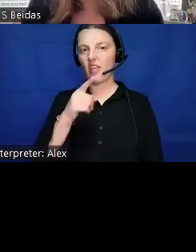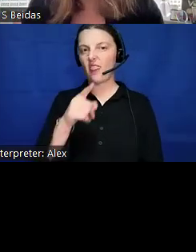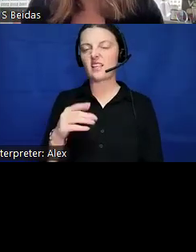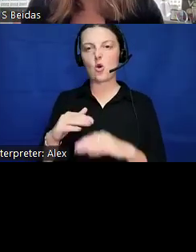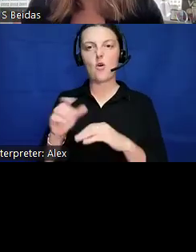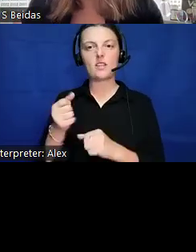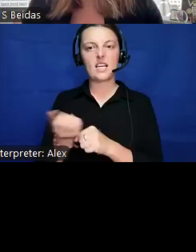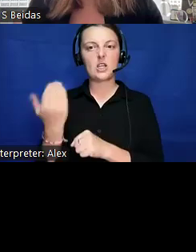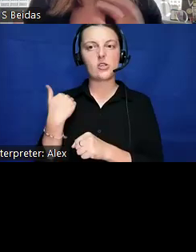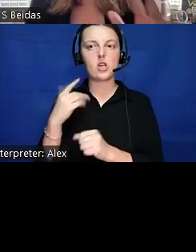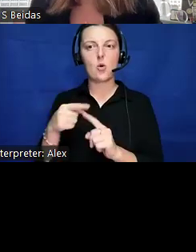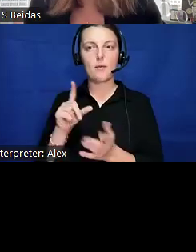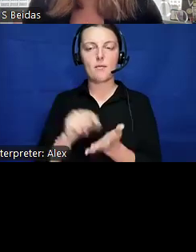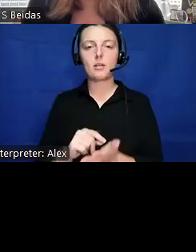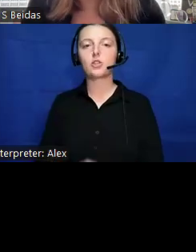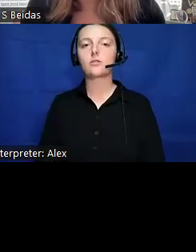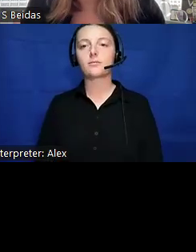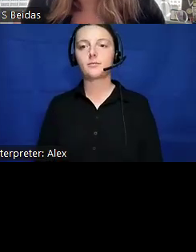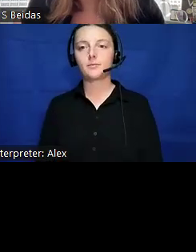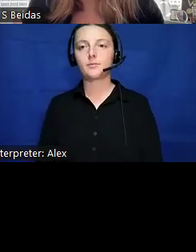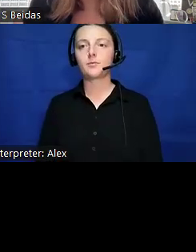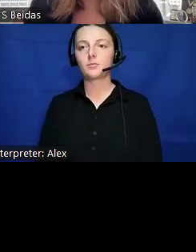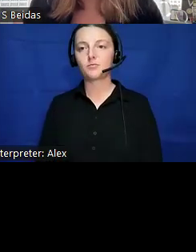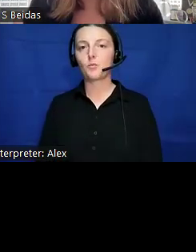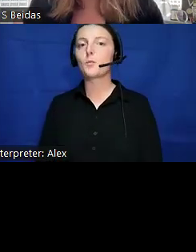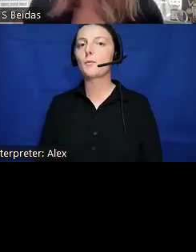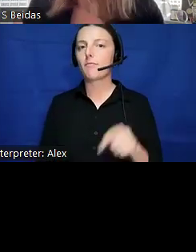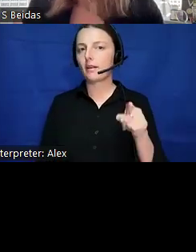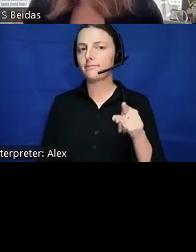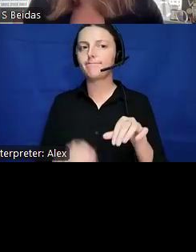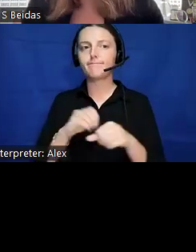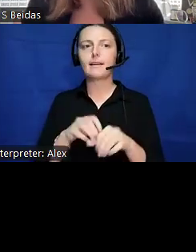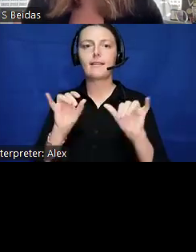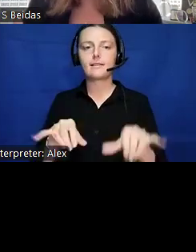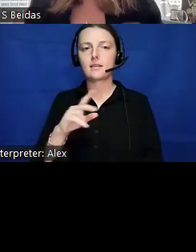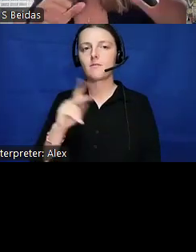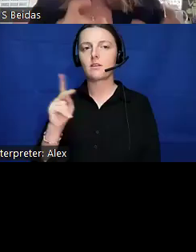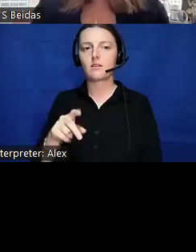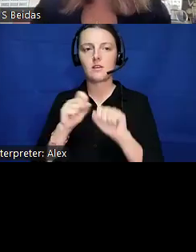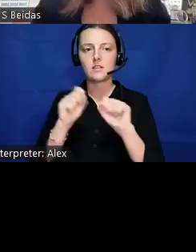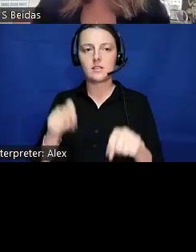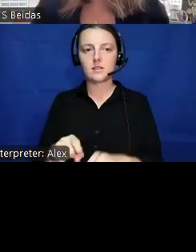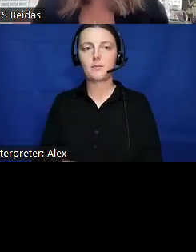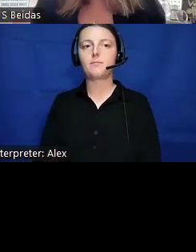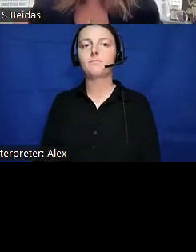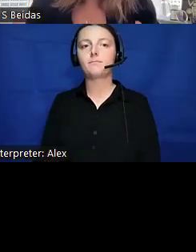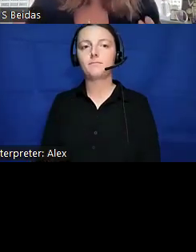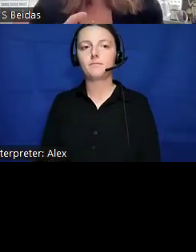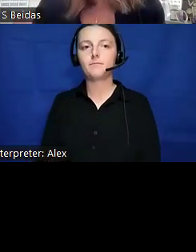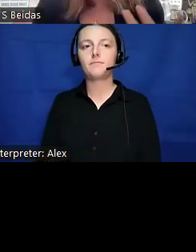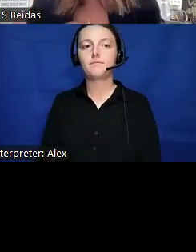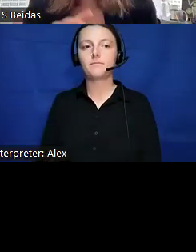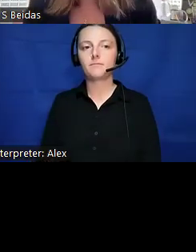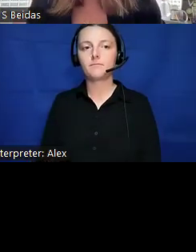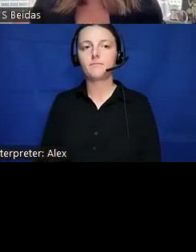this was our first kind of foray in that same Philadelphia system. And what we did here was we looked at the set of clinician factors